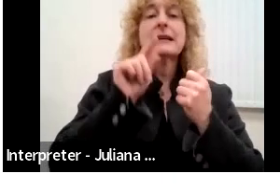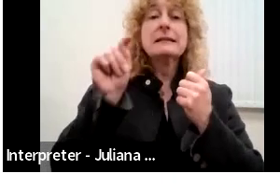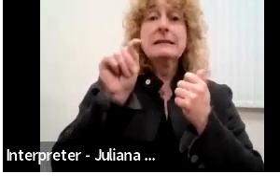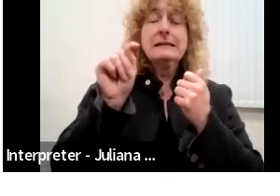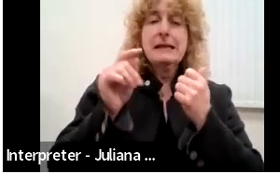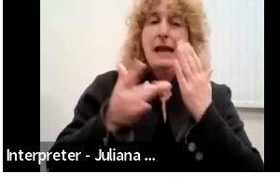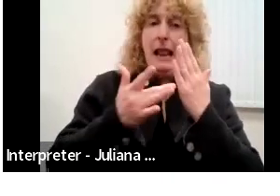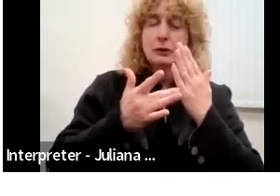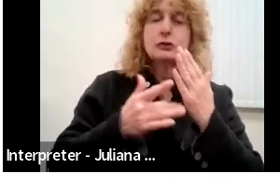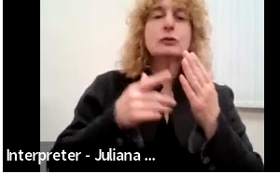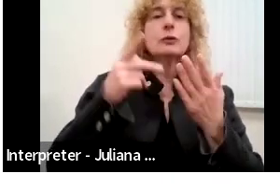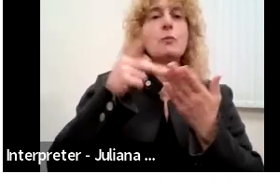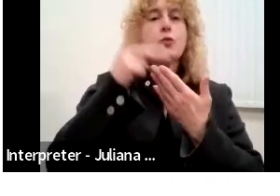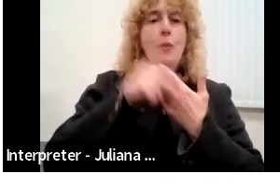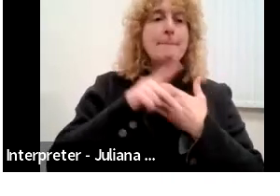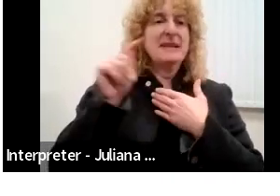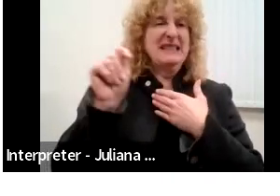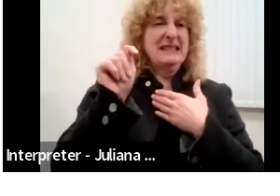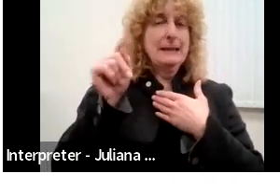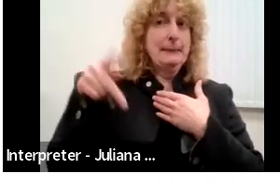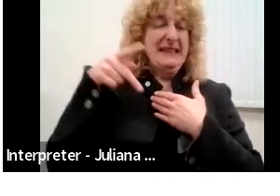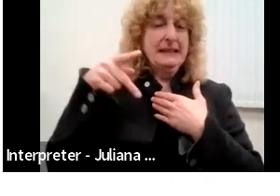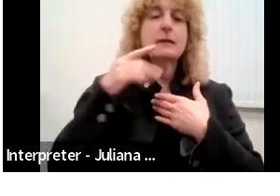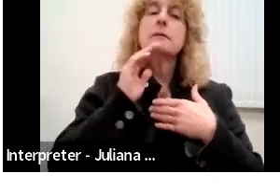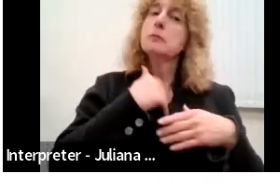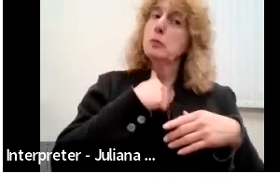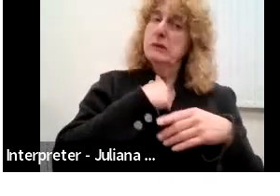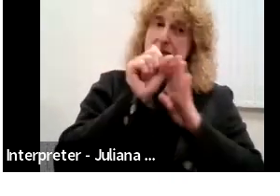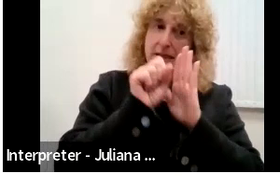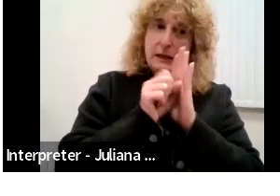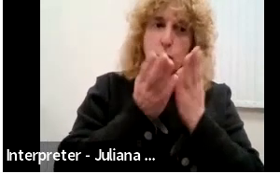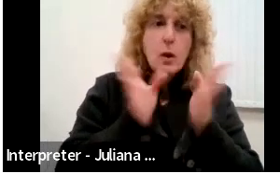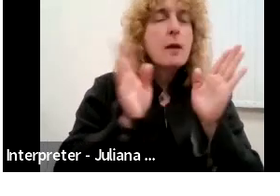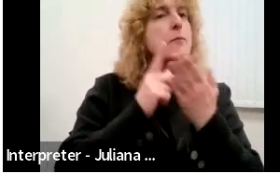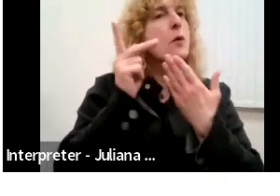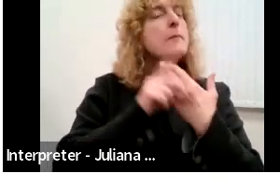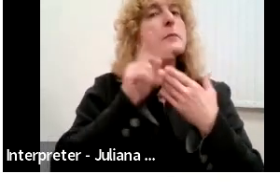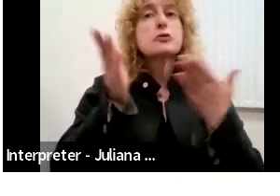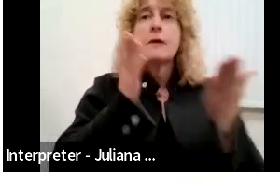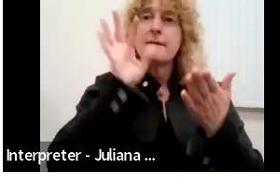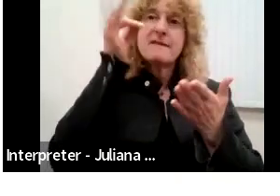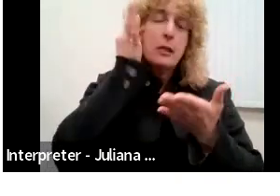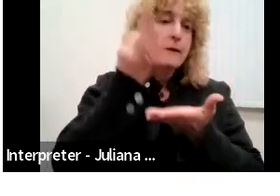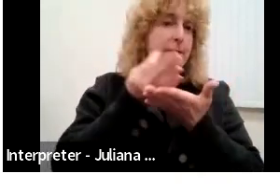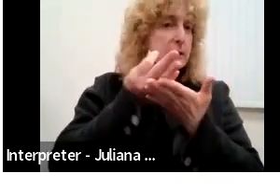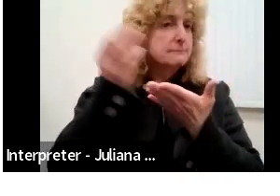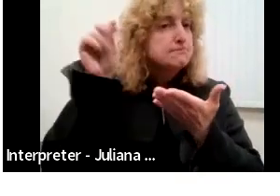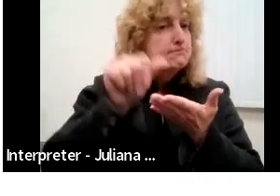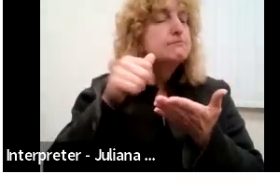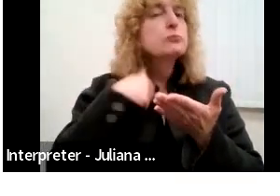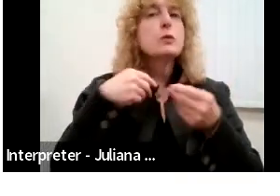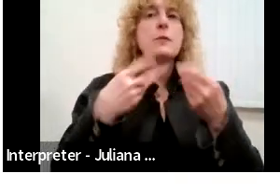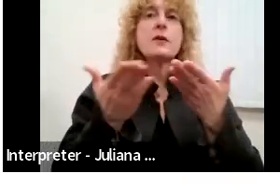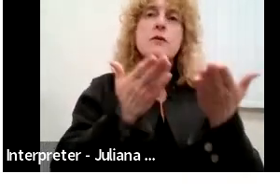a statewide program and our services are federally funded. We provide our services free of charge, and